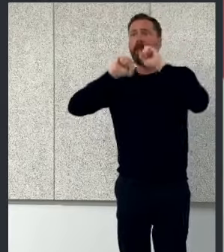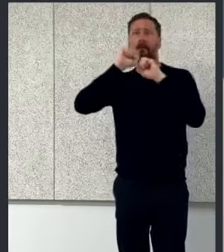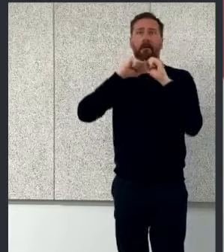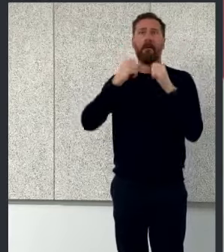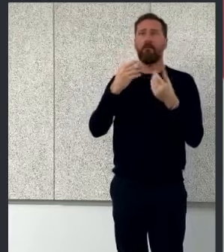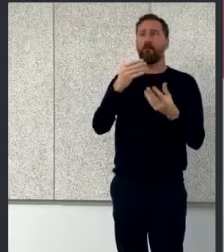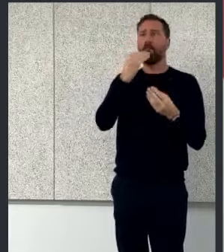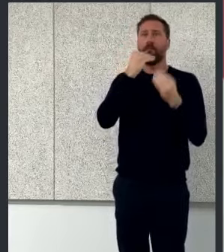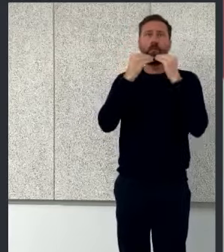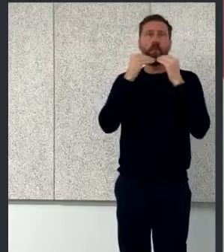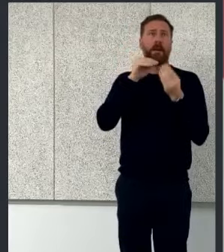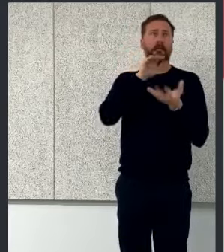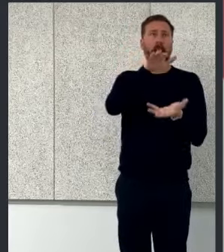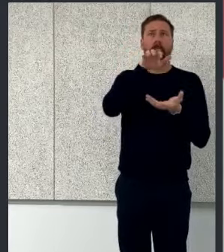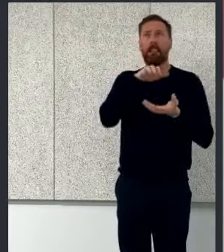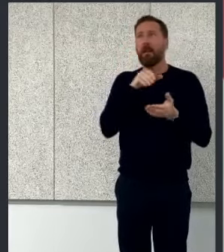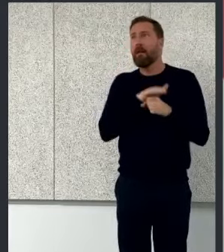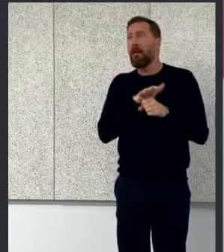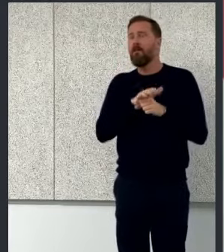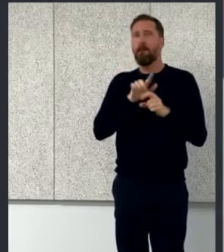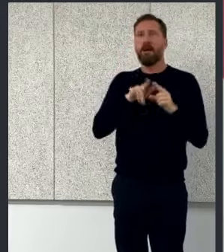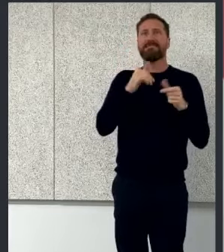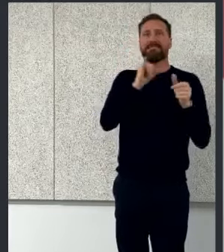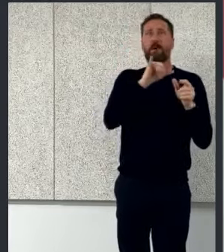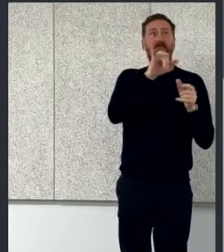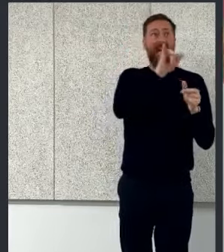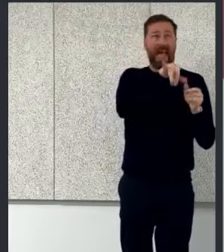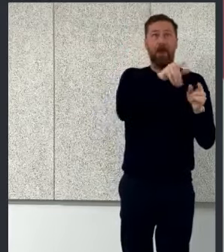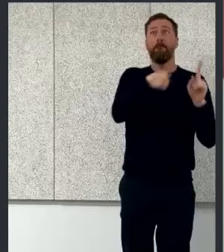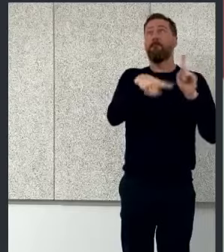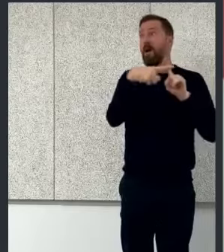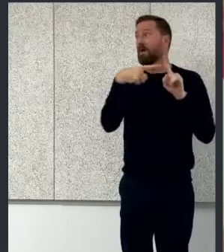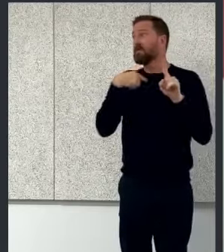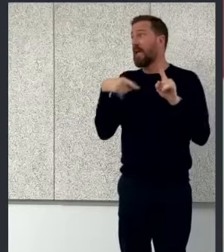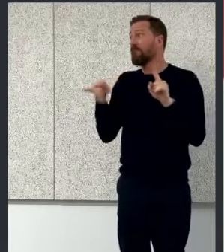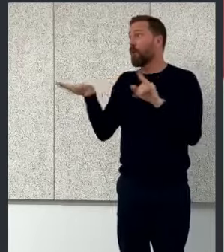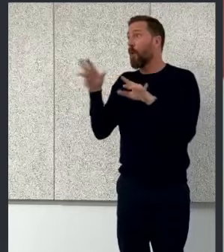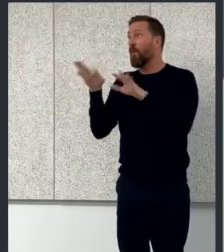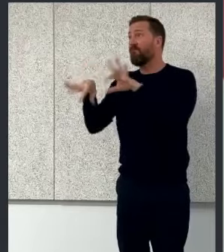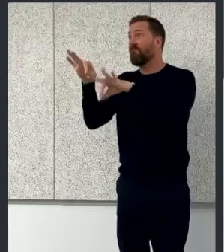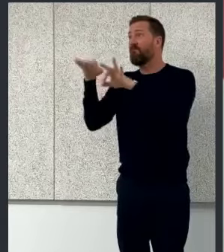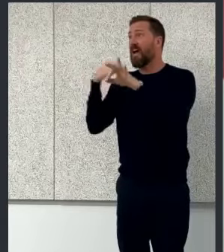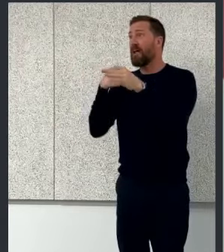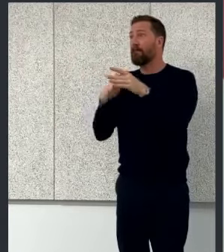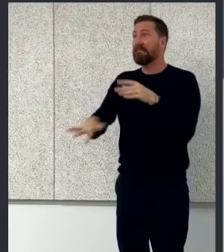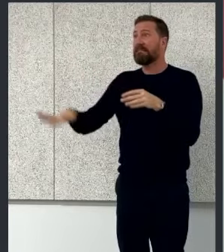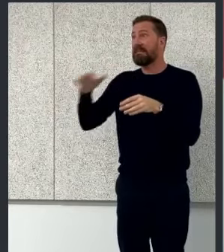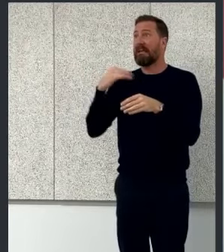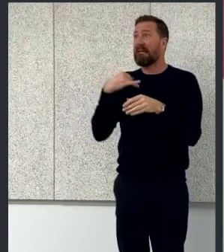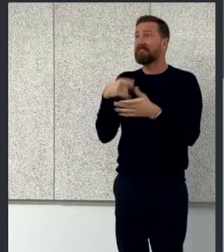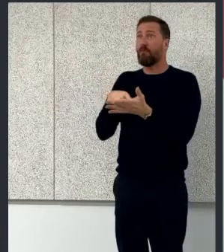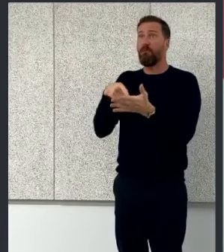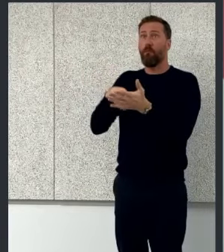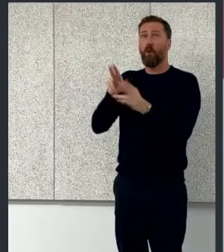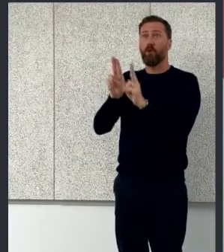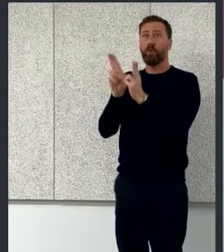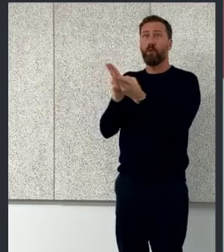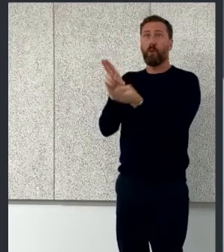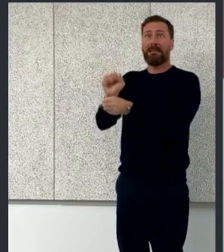space, coordinate the schedule to get everyone there, afford the union labor to hire the set, you know, and do the whole thing, right? And so I